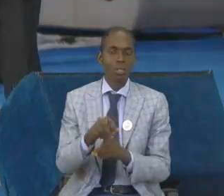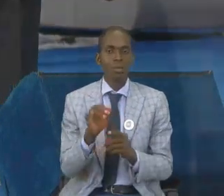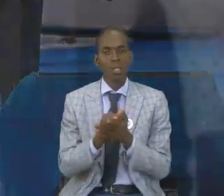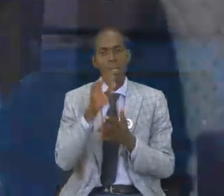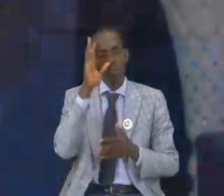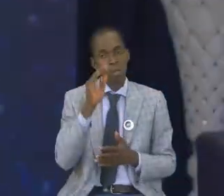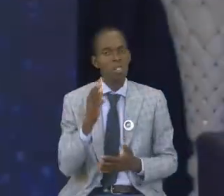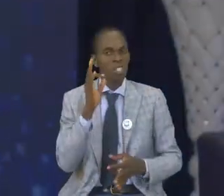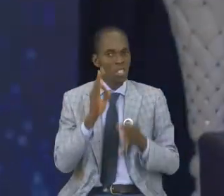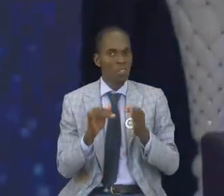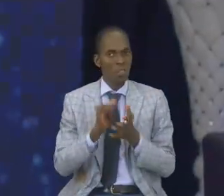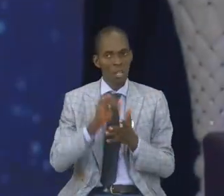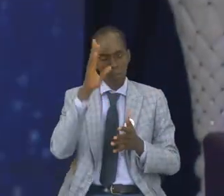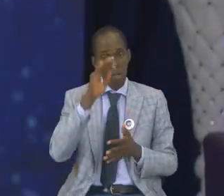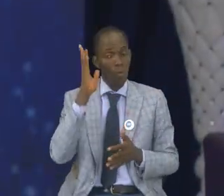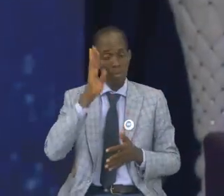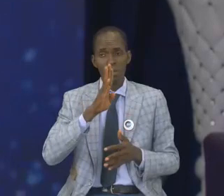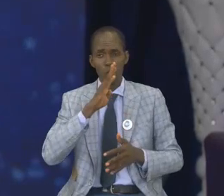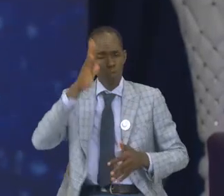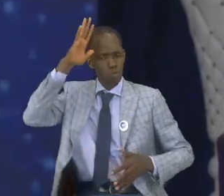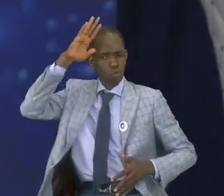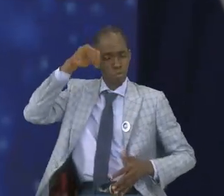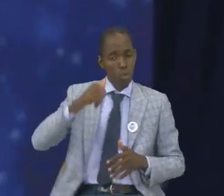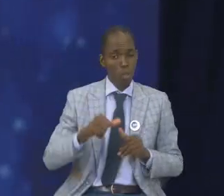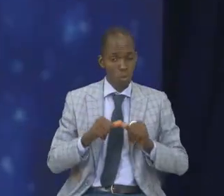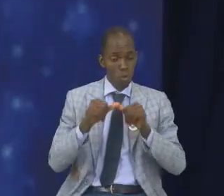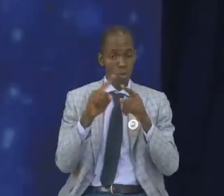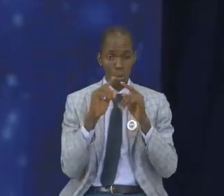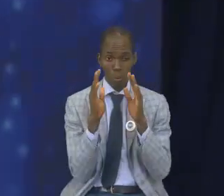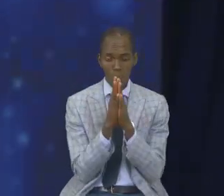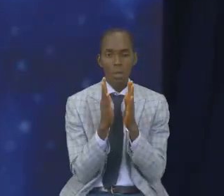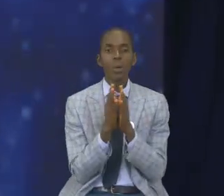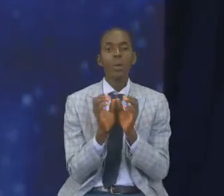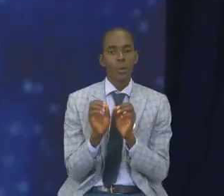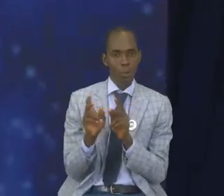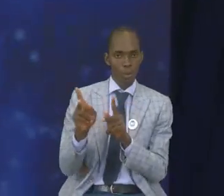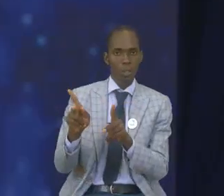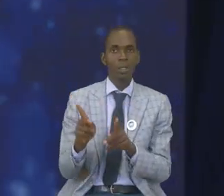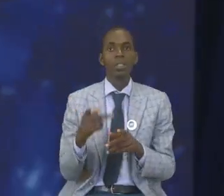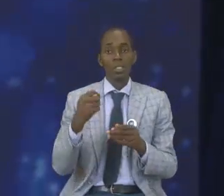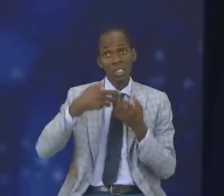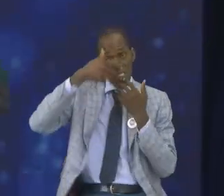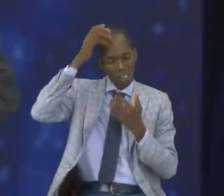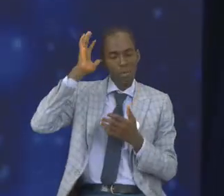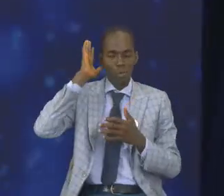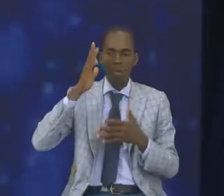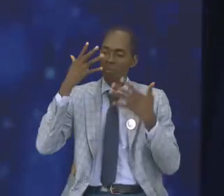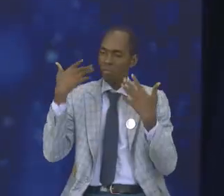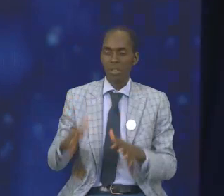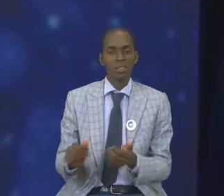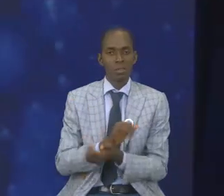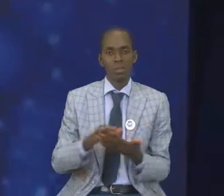will be stubborn and heady, and he'll keep on praying, and then the lions will eat him up. Or we